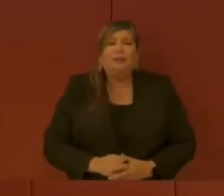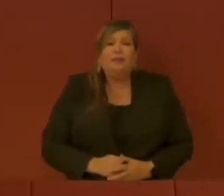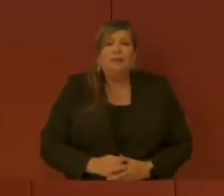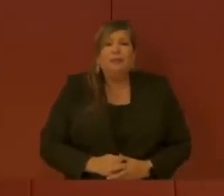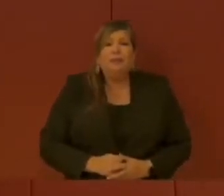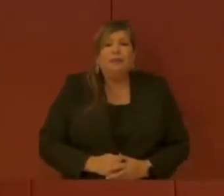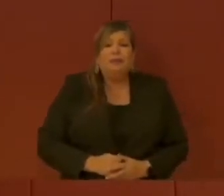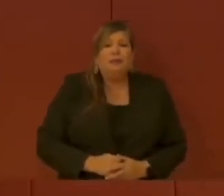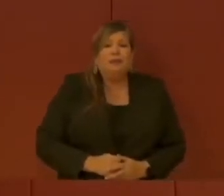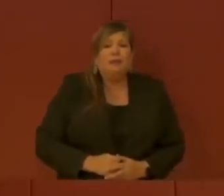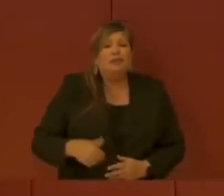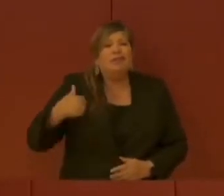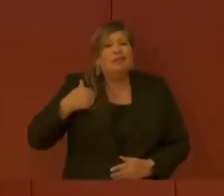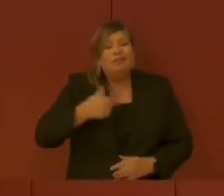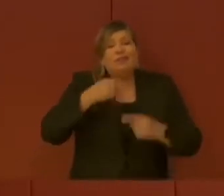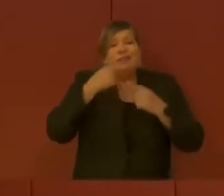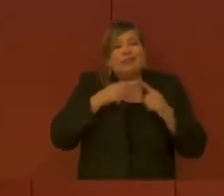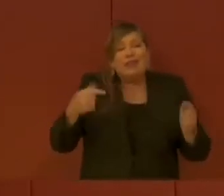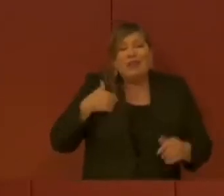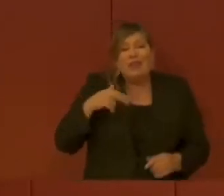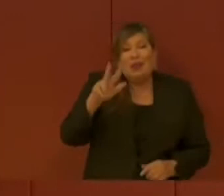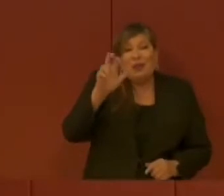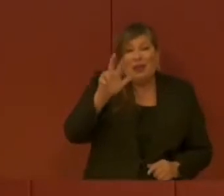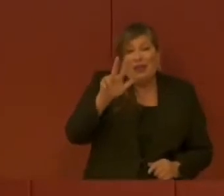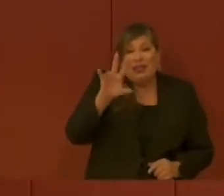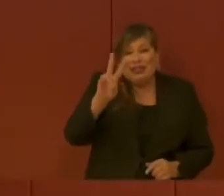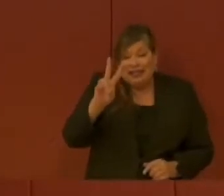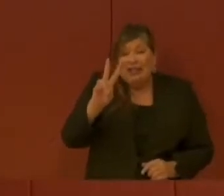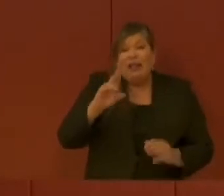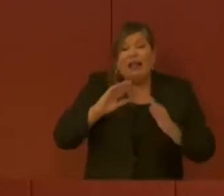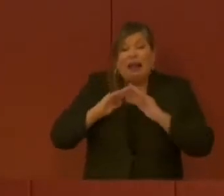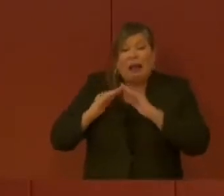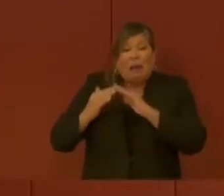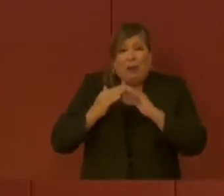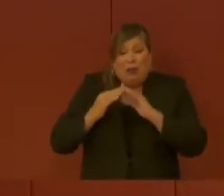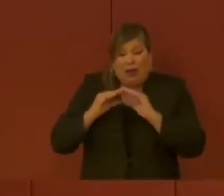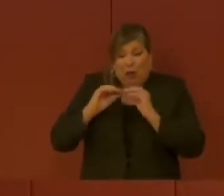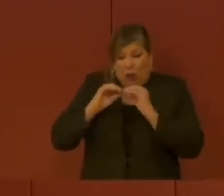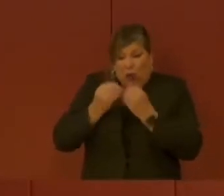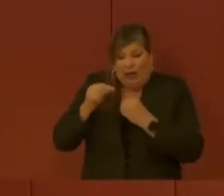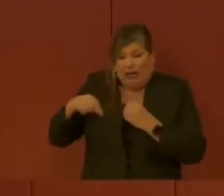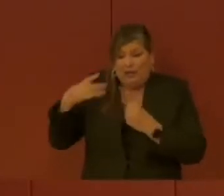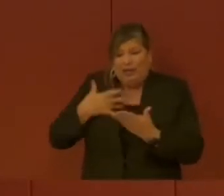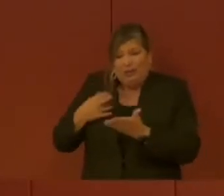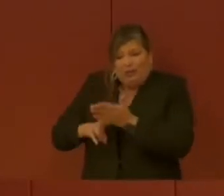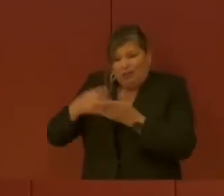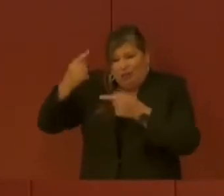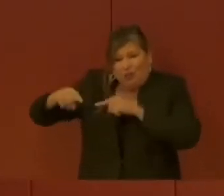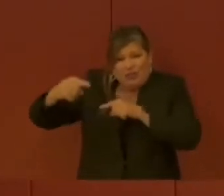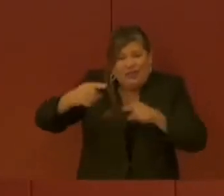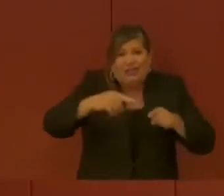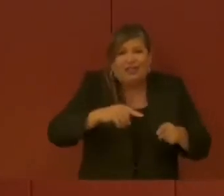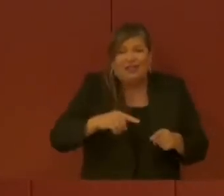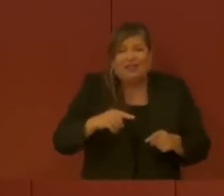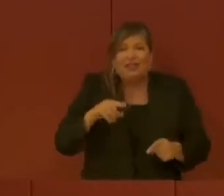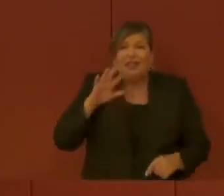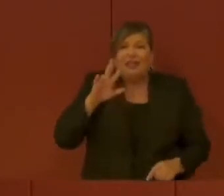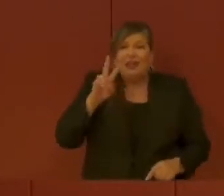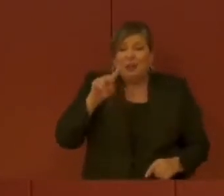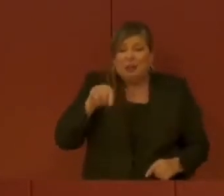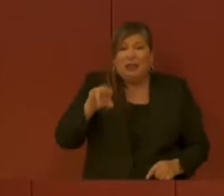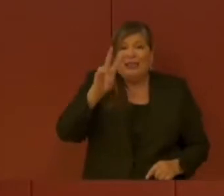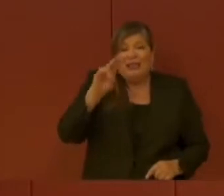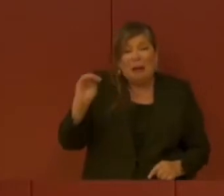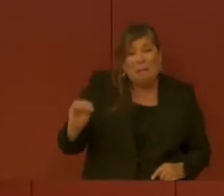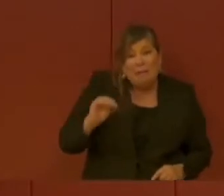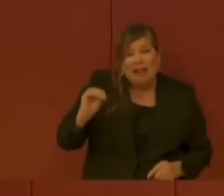337 community-based organizations that we have contracted with, some $52.7 million invested